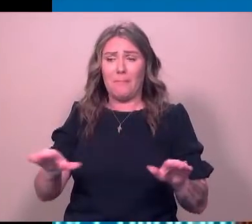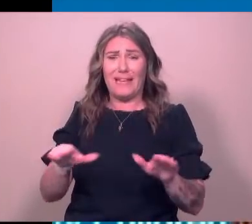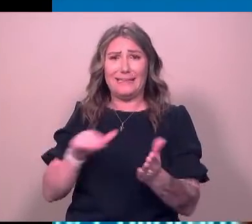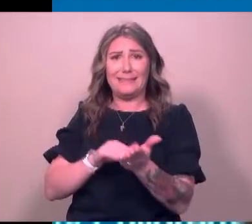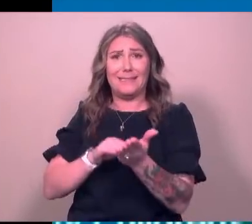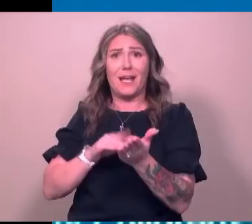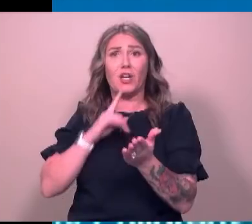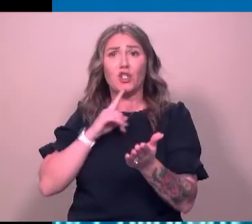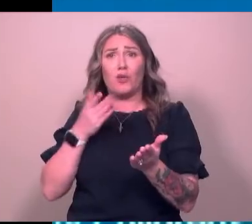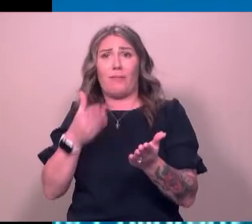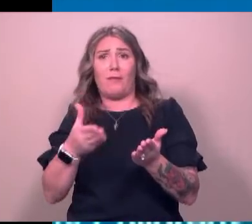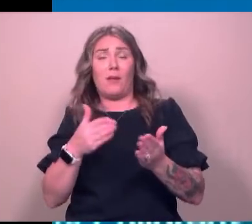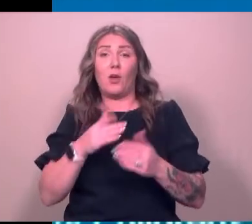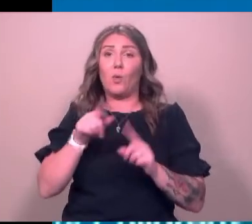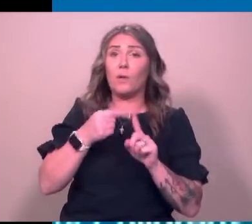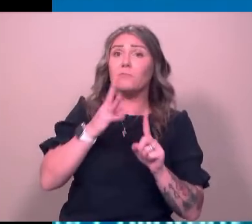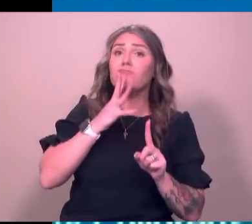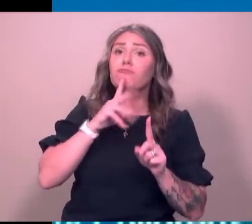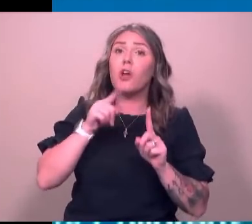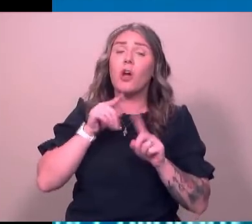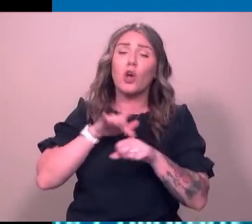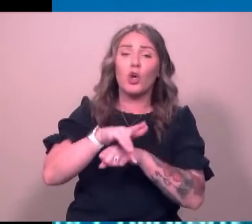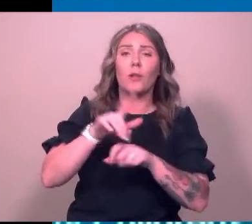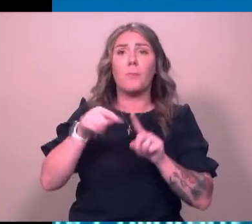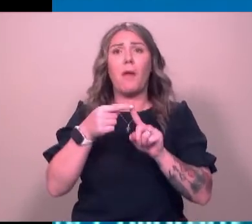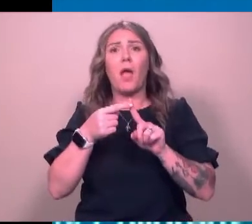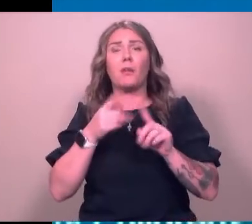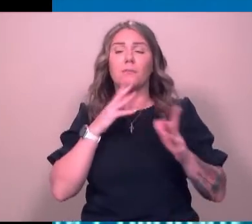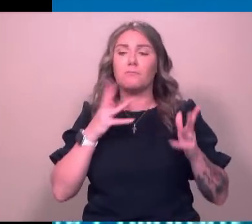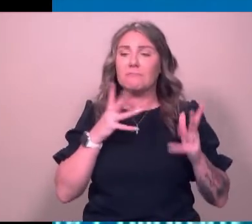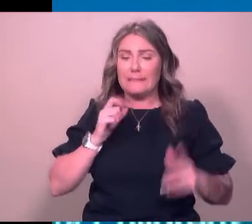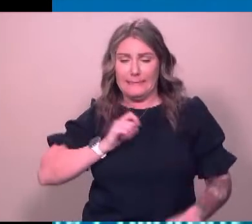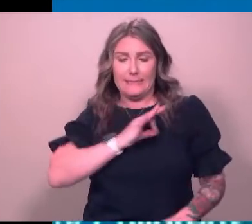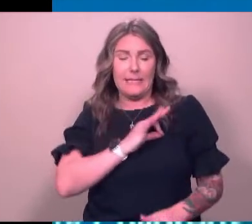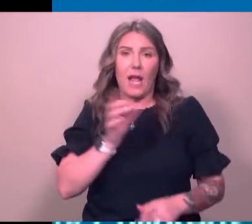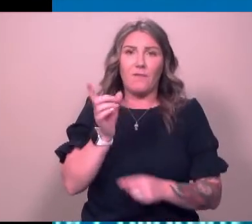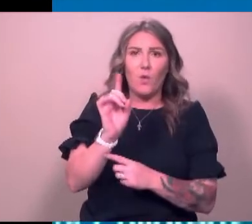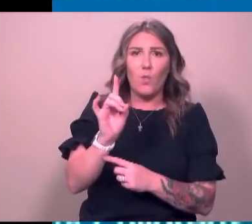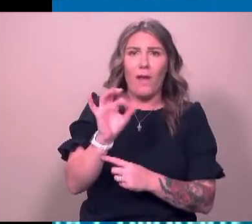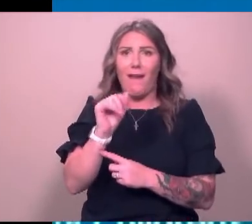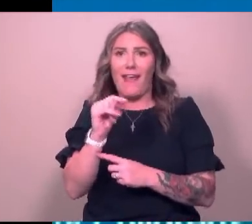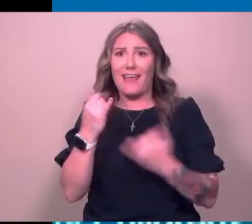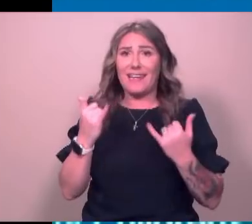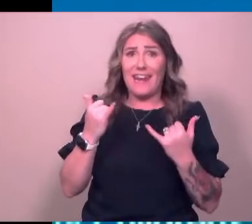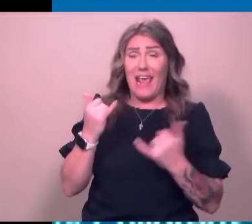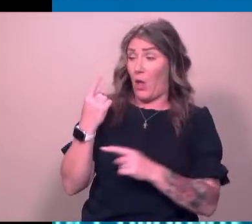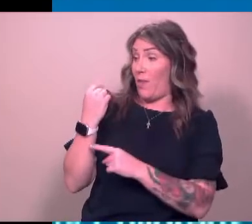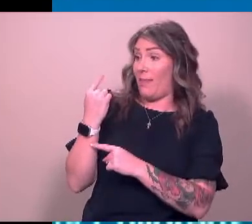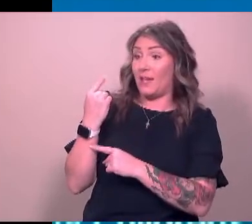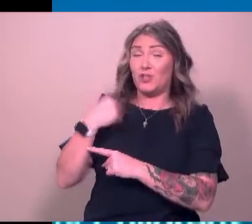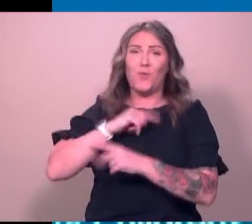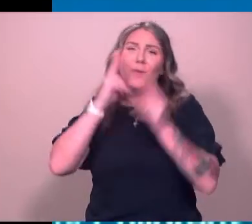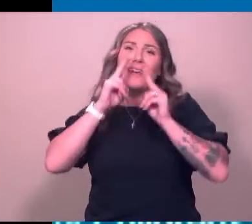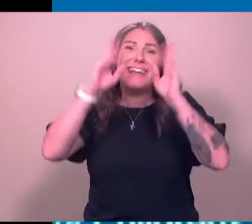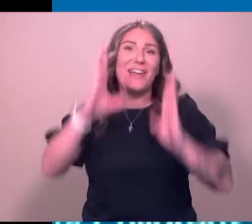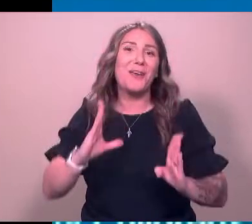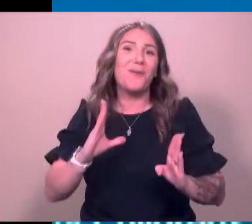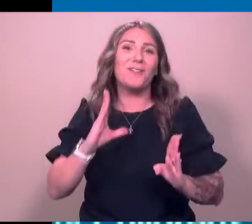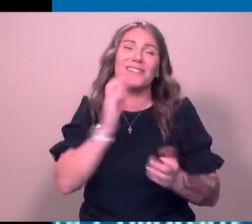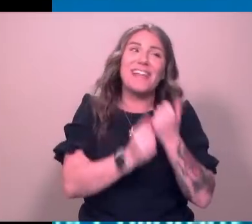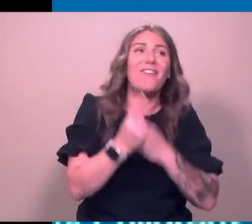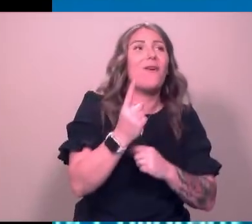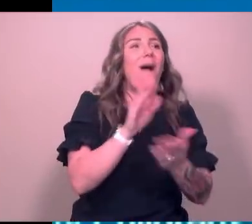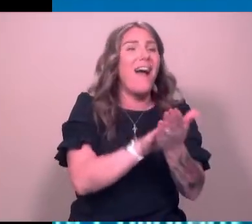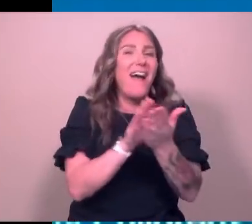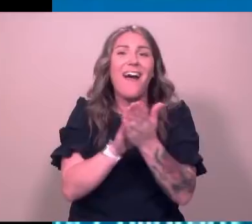And when we were talking earlier about, staff and where we are right now, last year we were heroes. Right? We were heroes